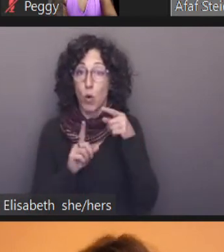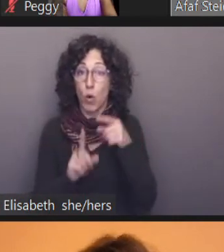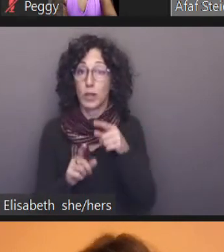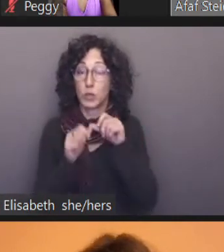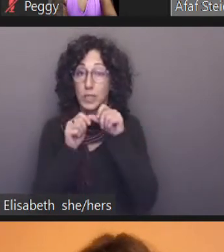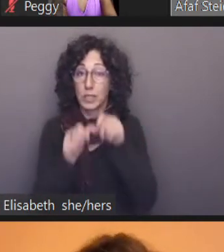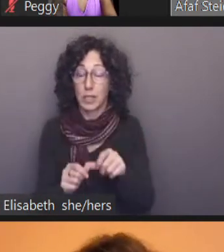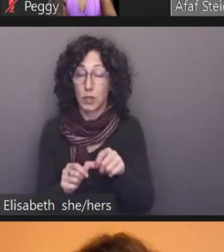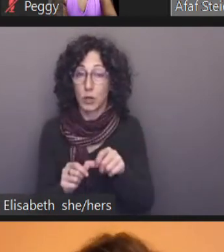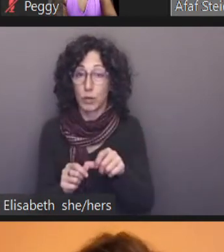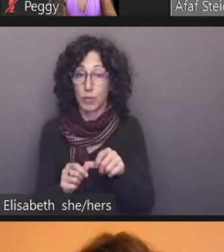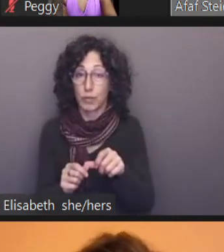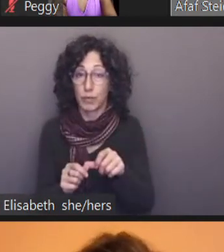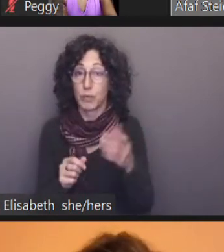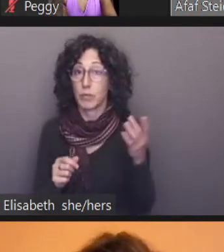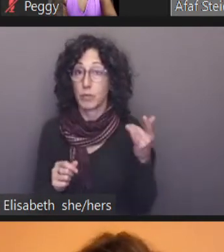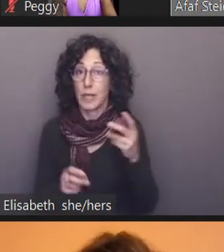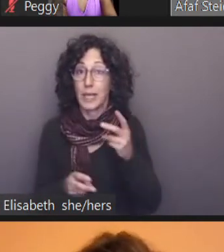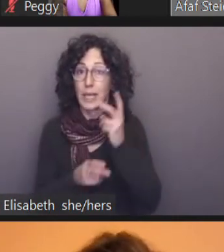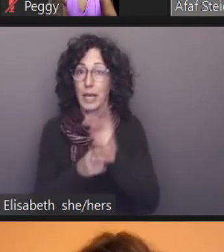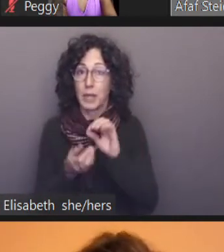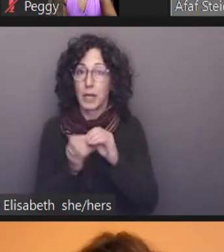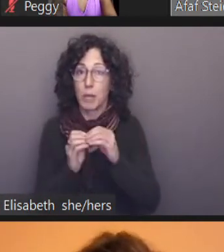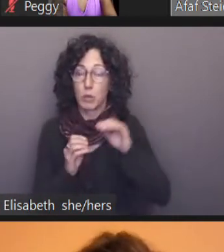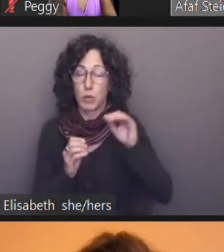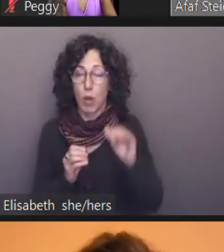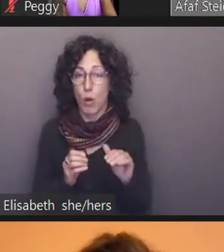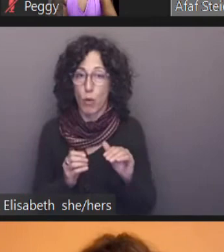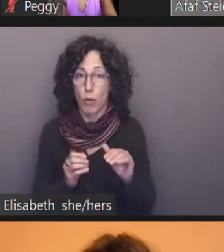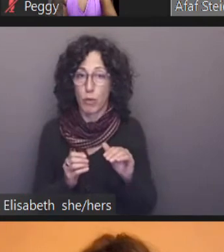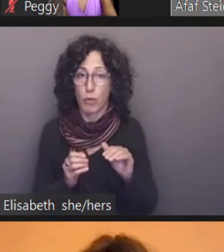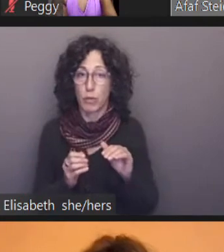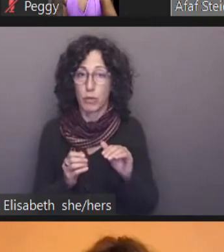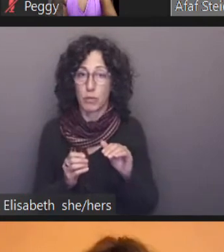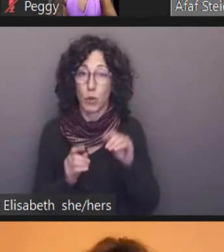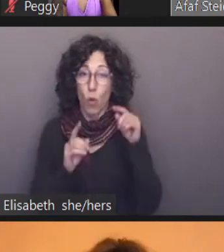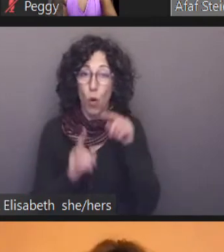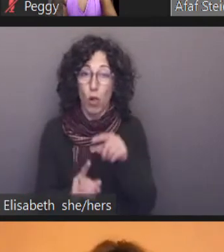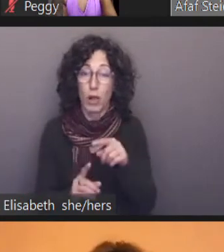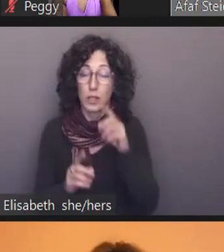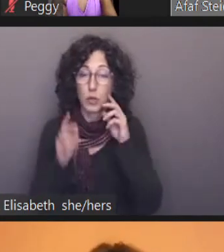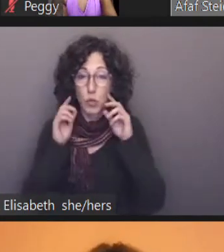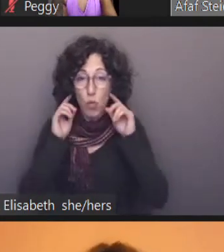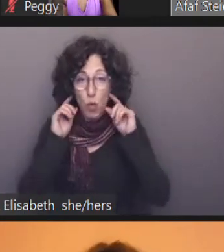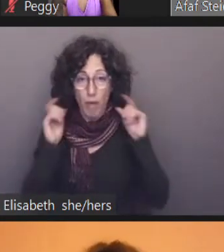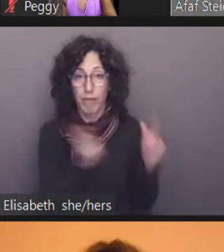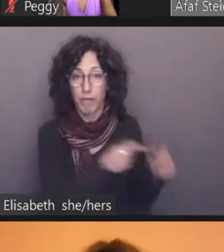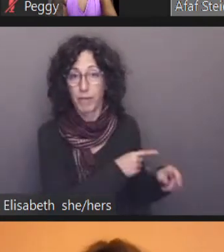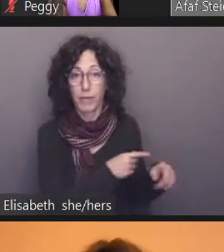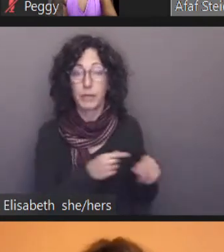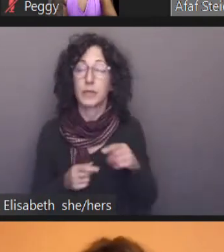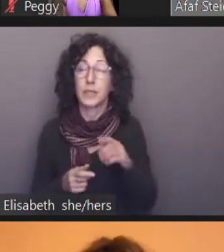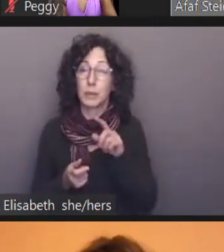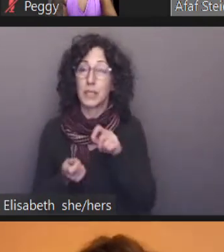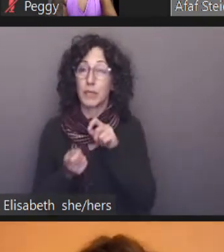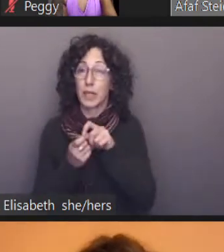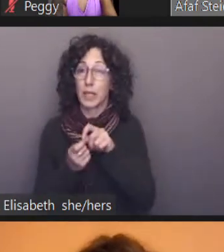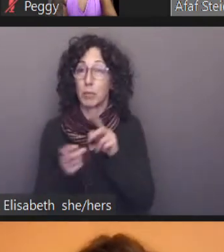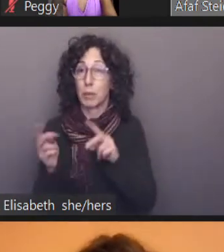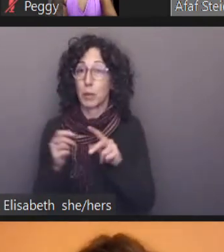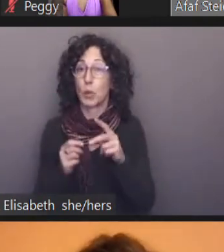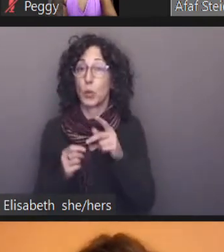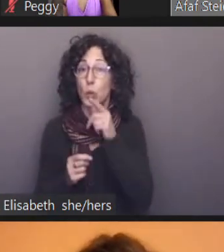cases stay low, to be able to remove our masking requirements. And particularly for vaccinated people, we know that there